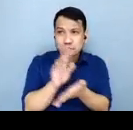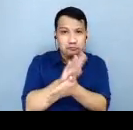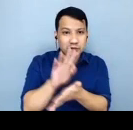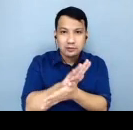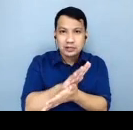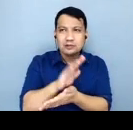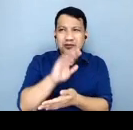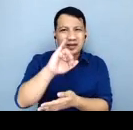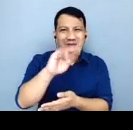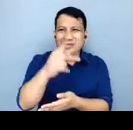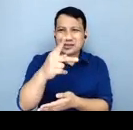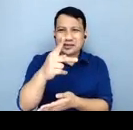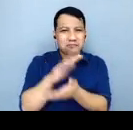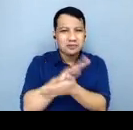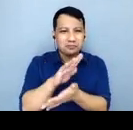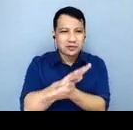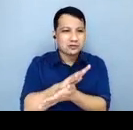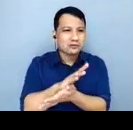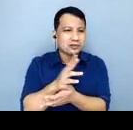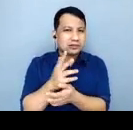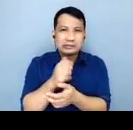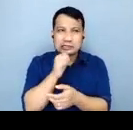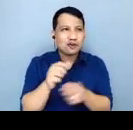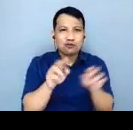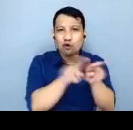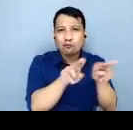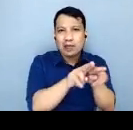ink paper, which is harder to manufacture than plain paper.